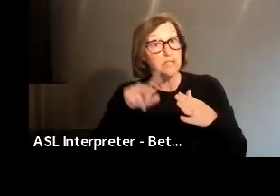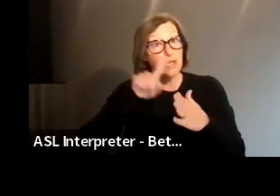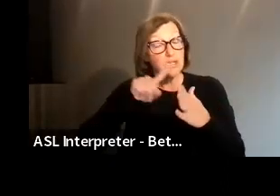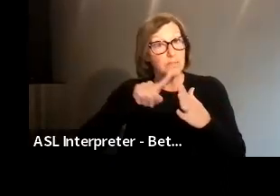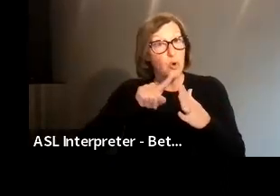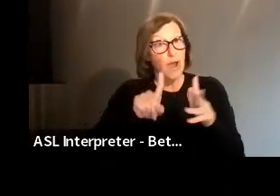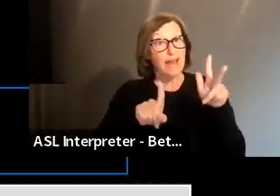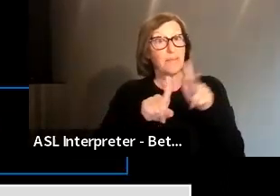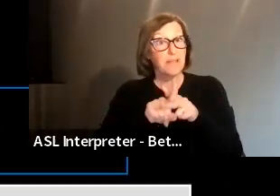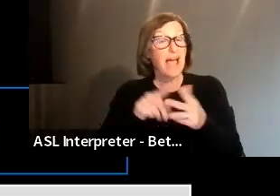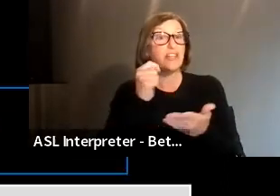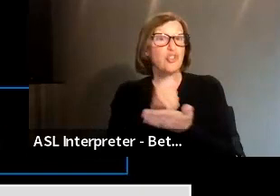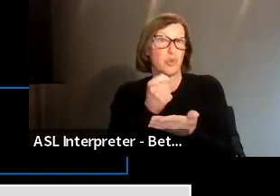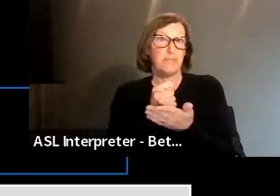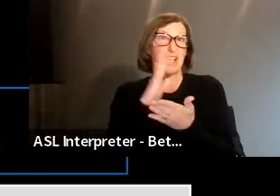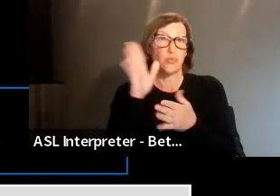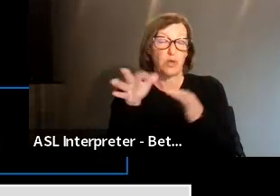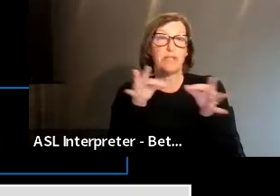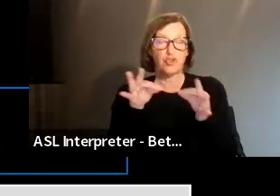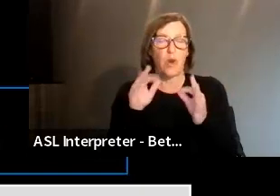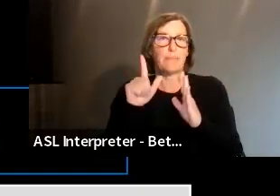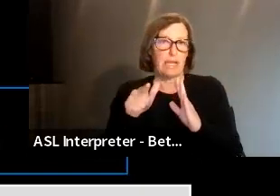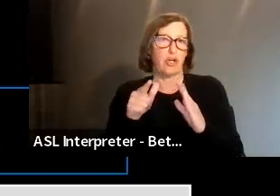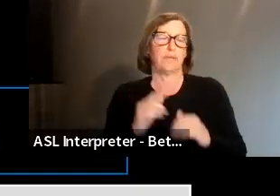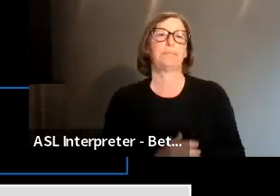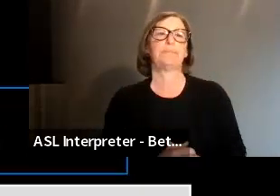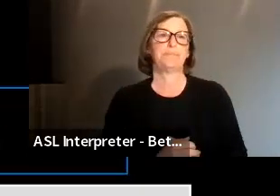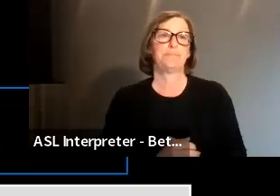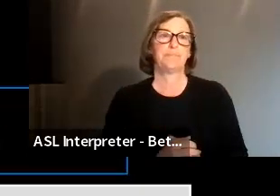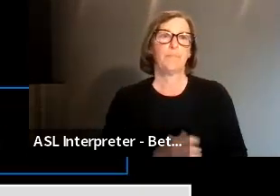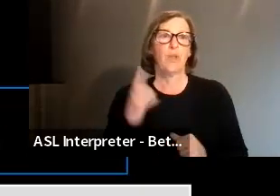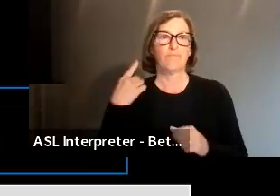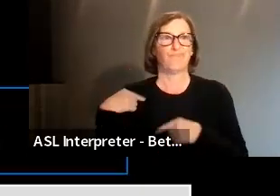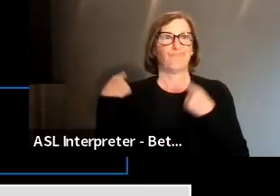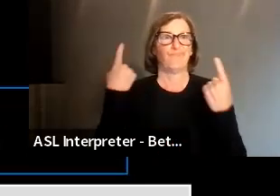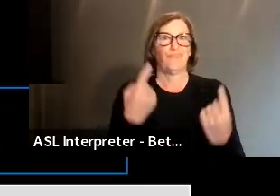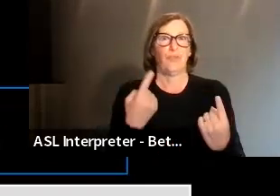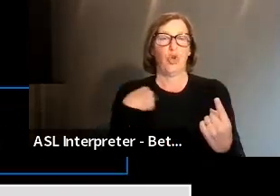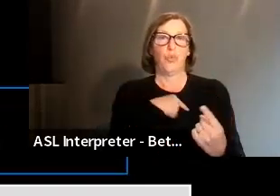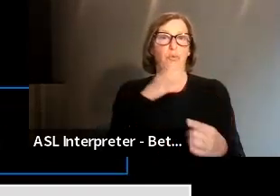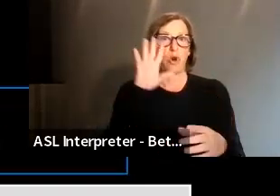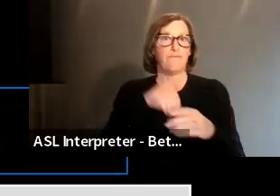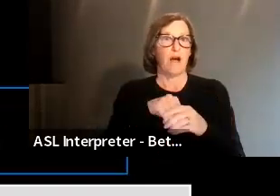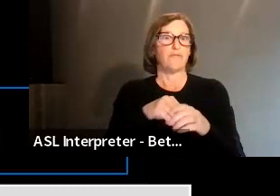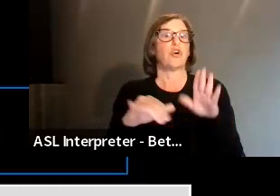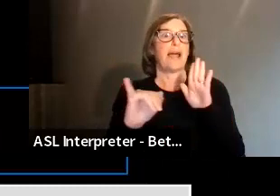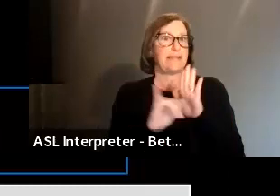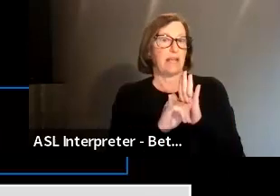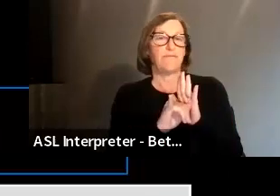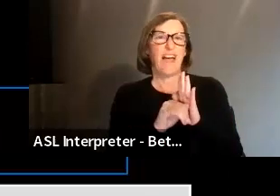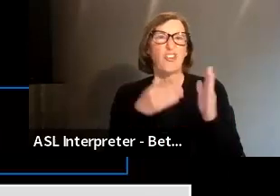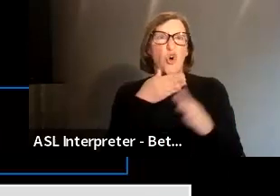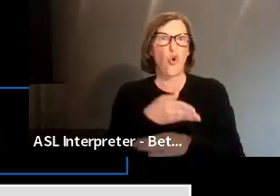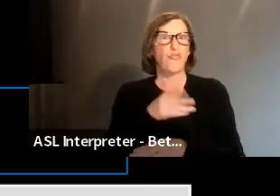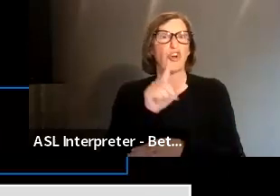treatments, as Professor Banin will describe in his part. Over the years, we were involved, or we identified over